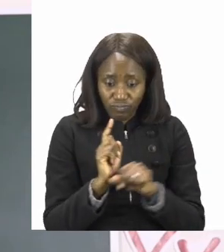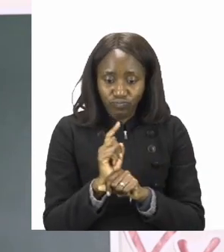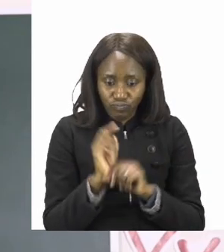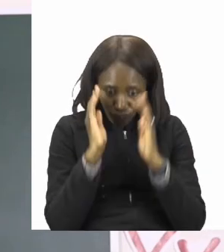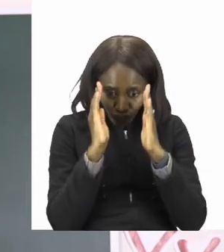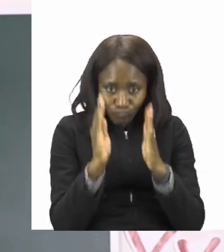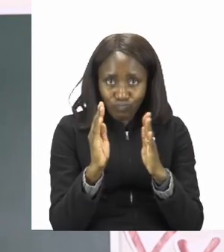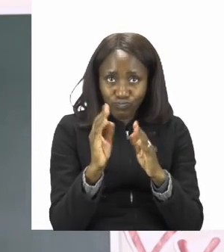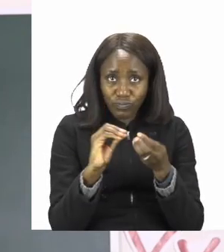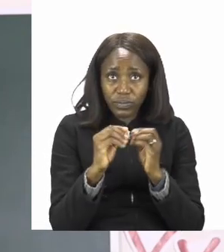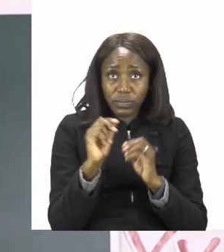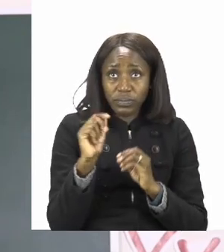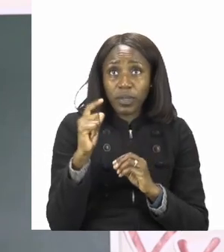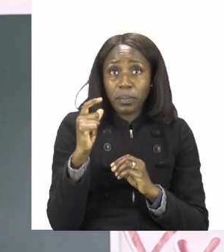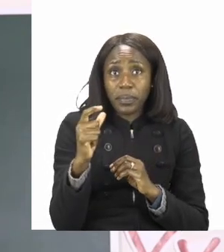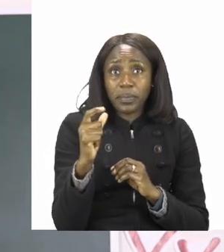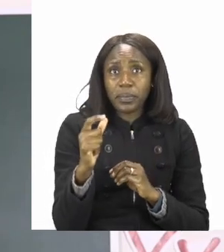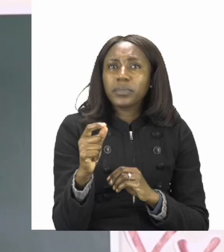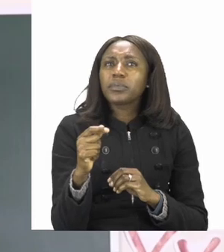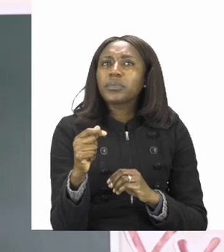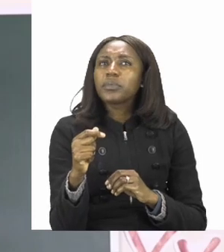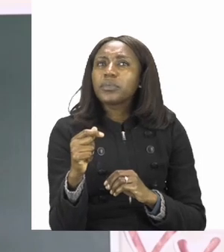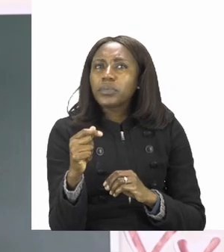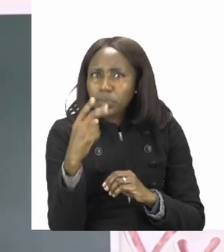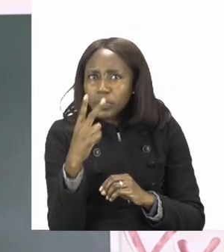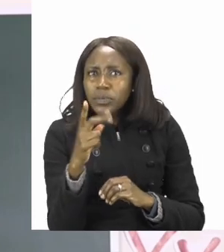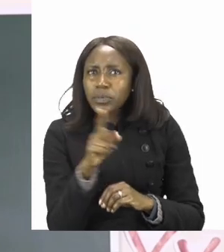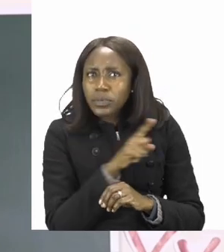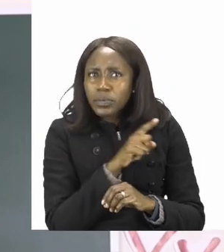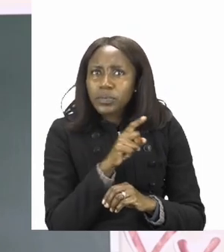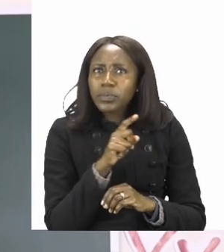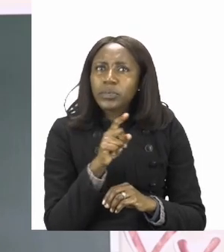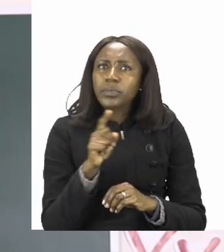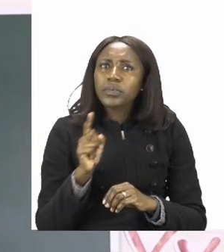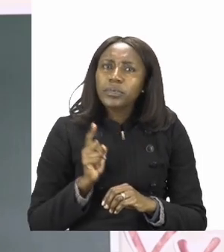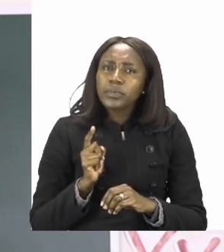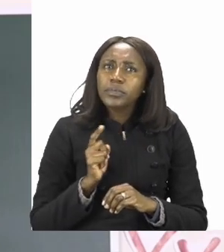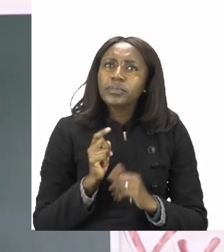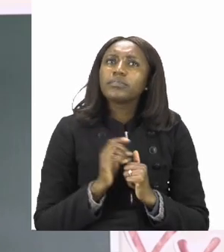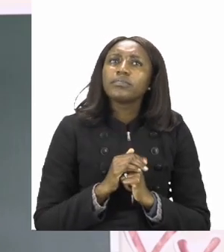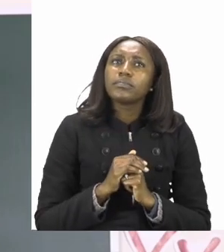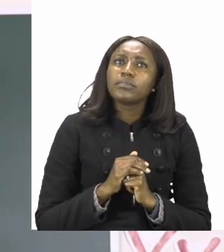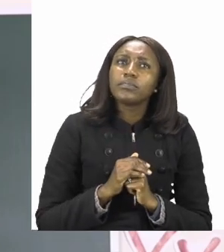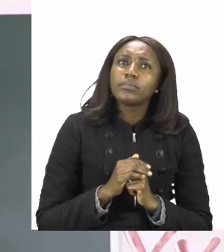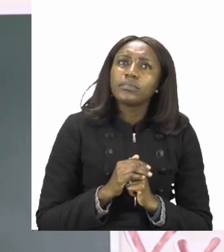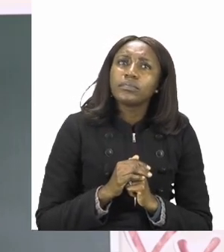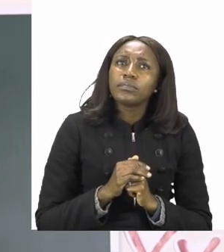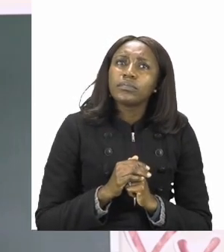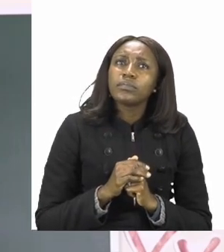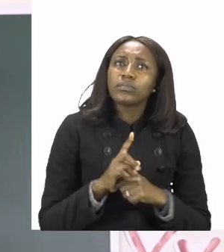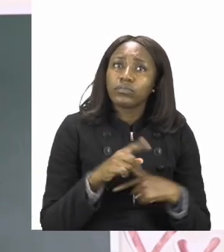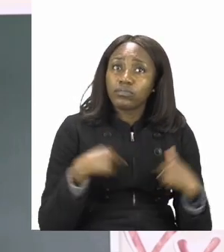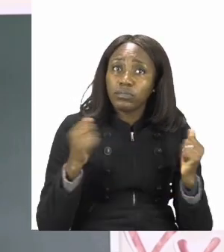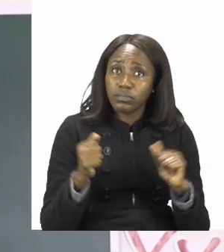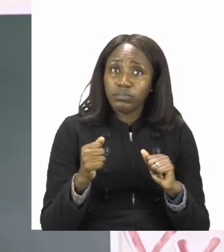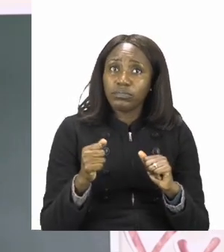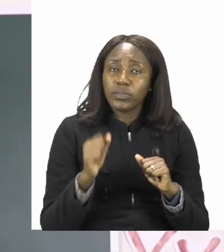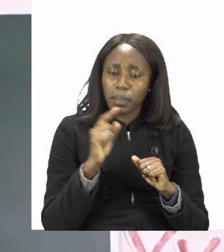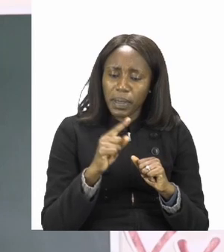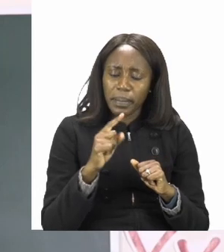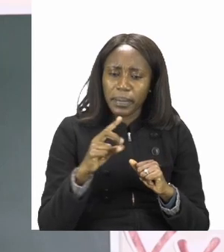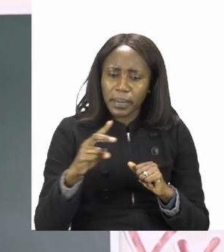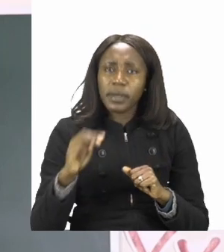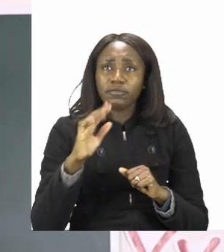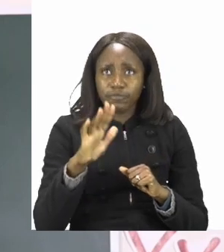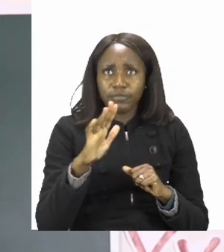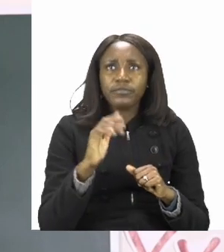number and we count on from there. But how many times do we count on? We count on 5